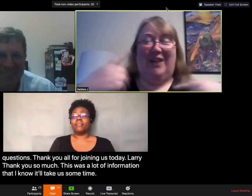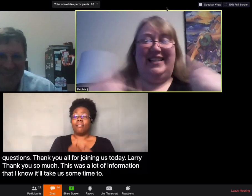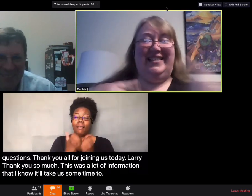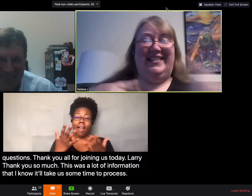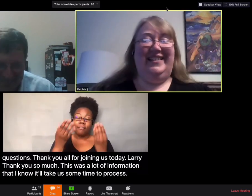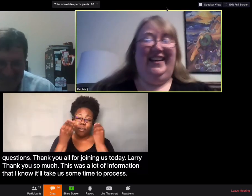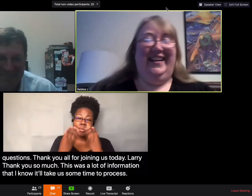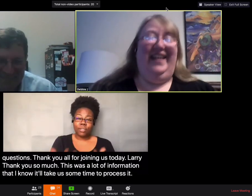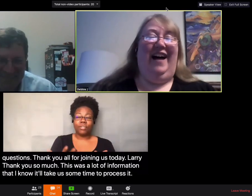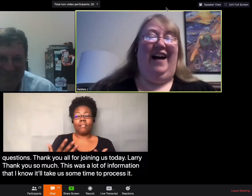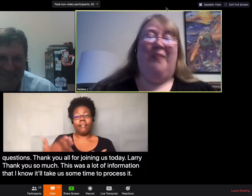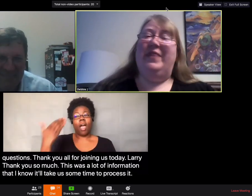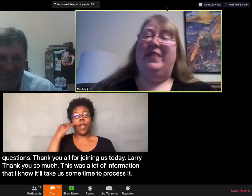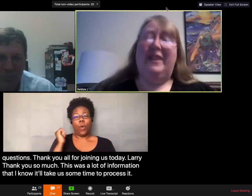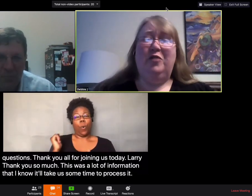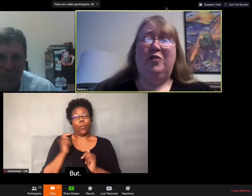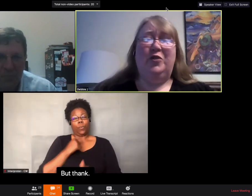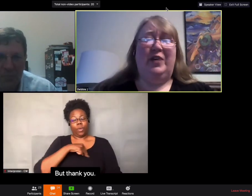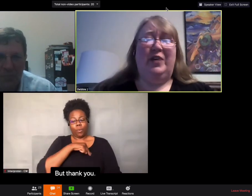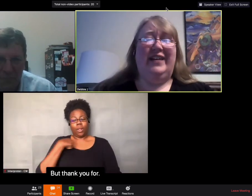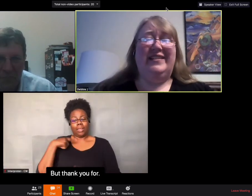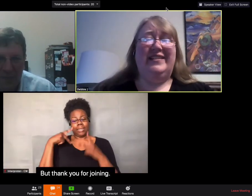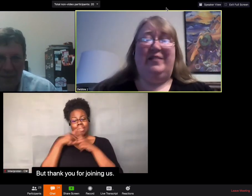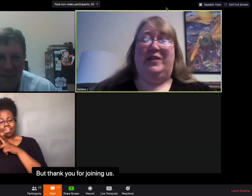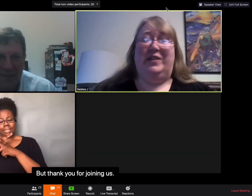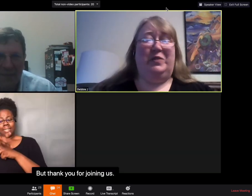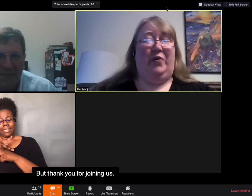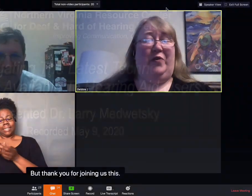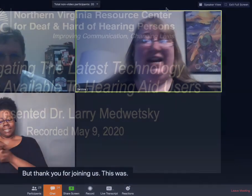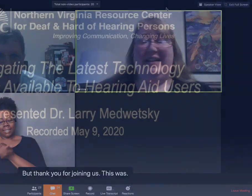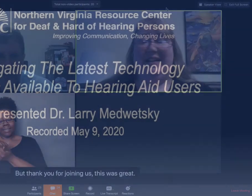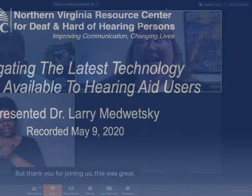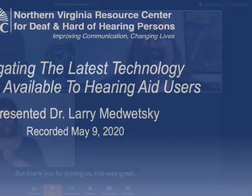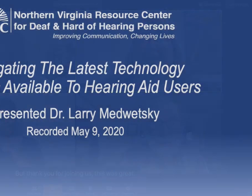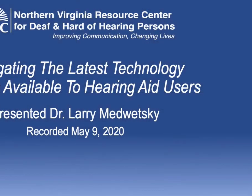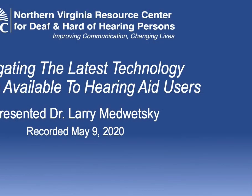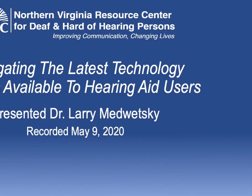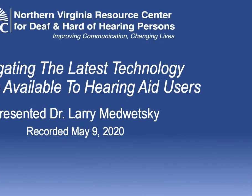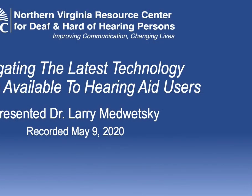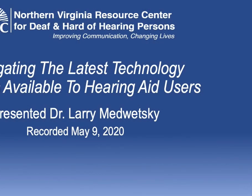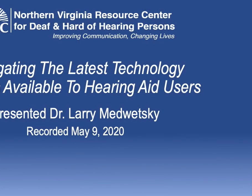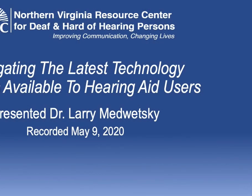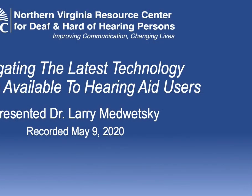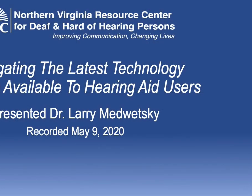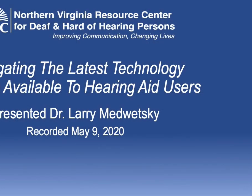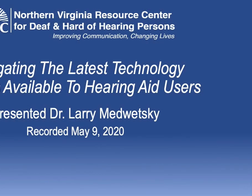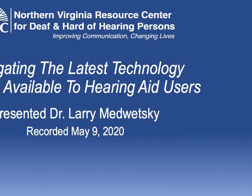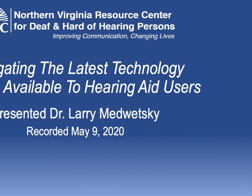process it. But thank you for joining us. This was great. Bruce?